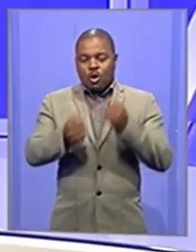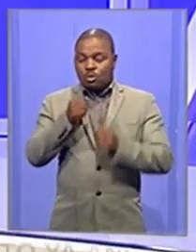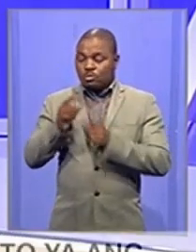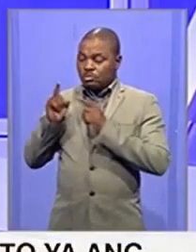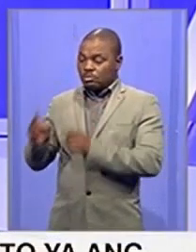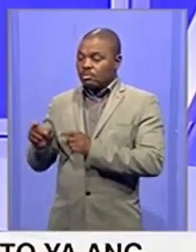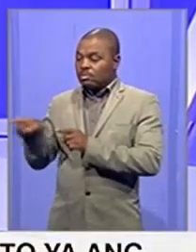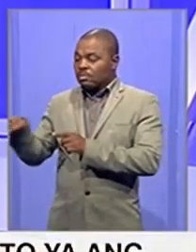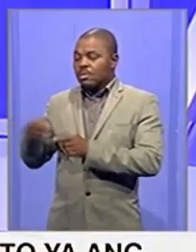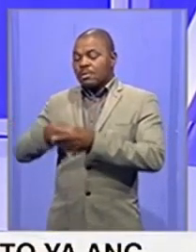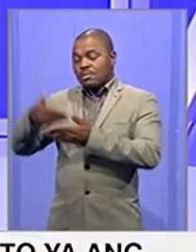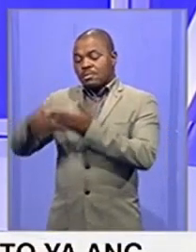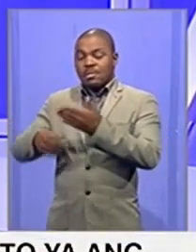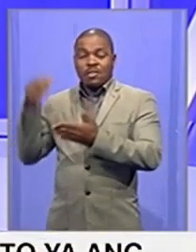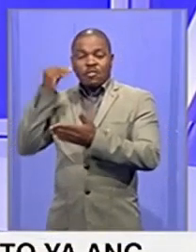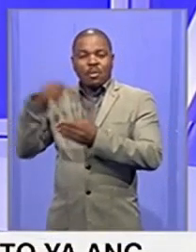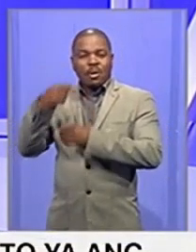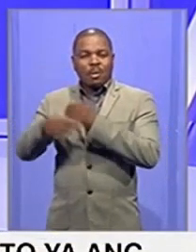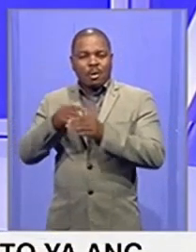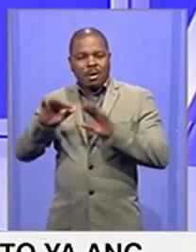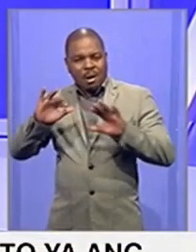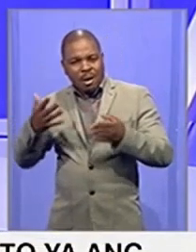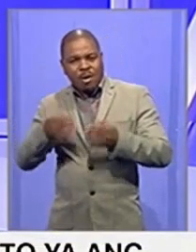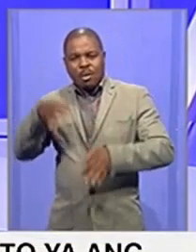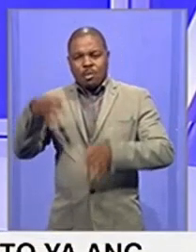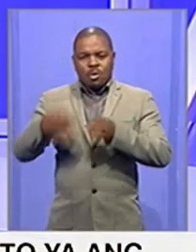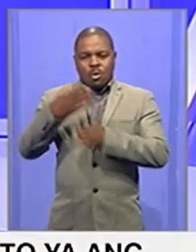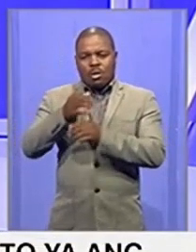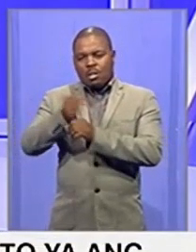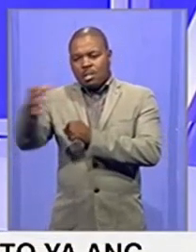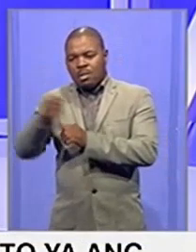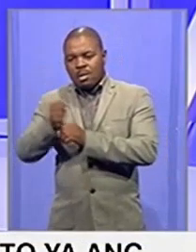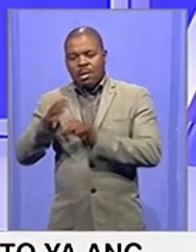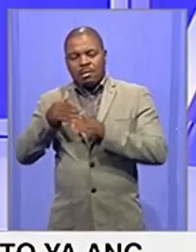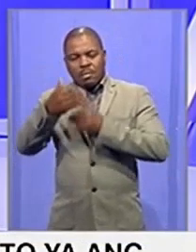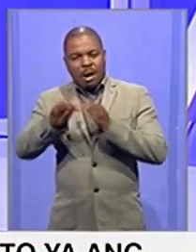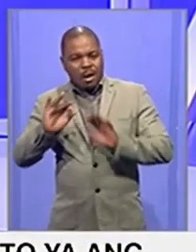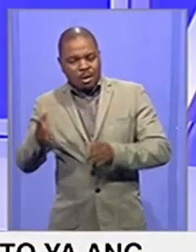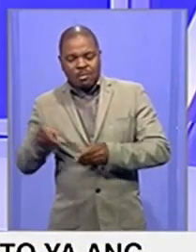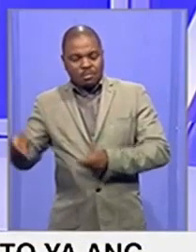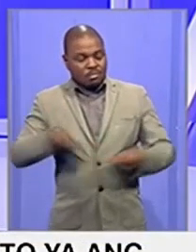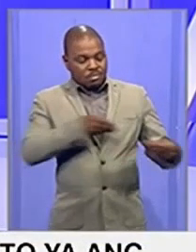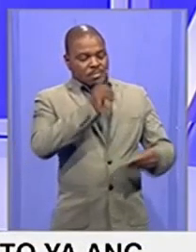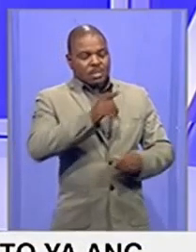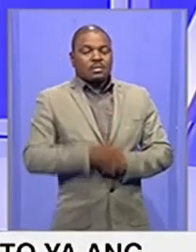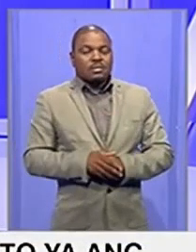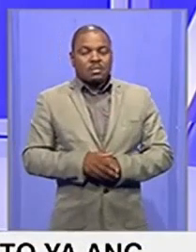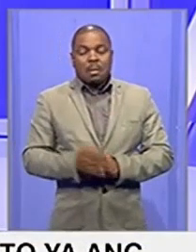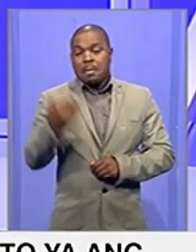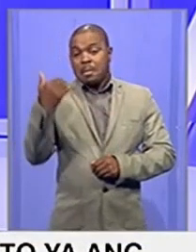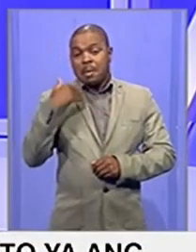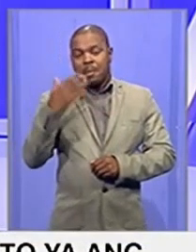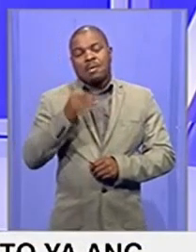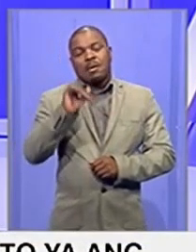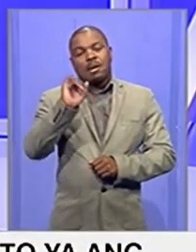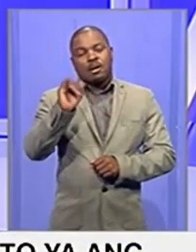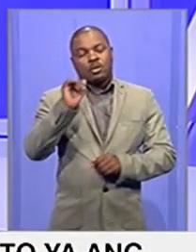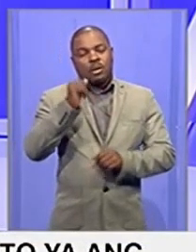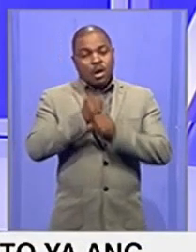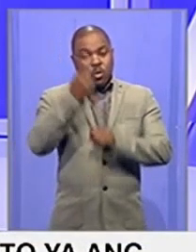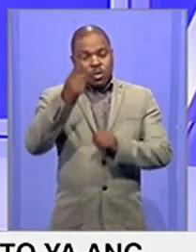komiti tšeo di swerego tshedimošo ya go thwalana ka sepolitiki. Maabane kgorotshekokgolo ka Gauteng e ntšhitše kahlolo ya